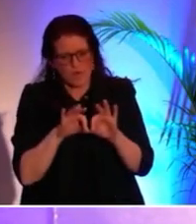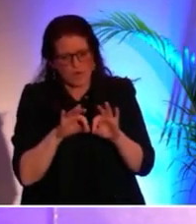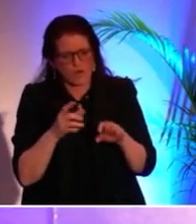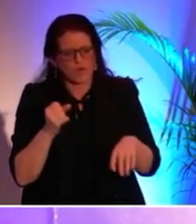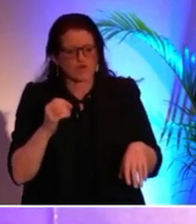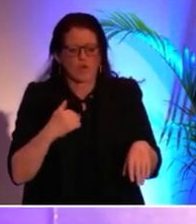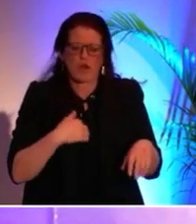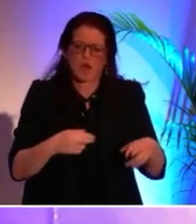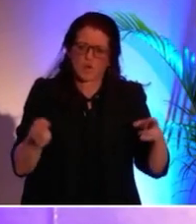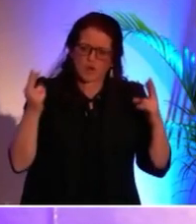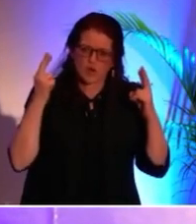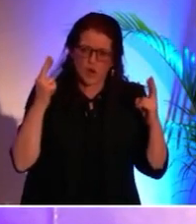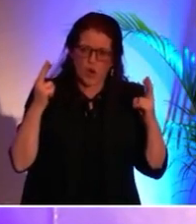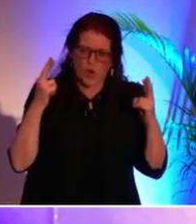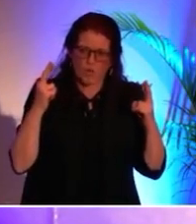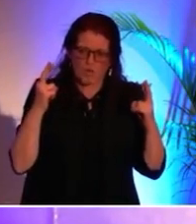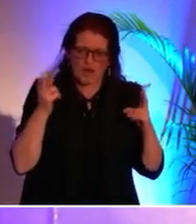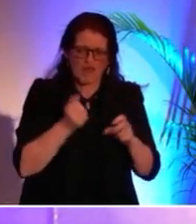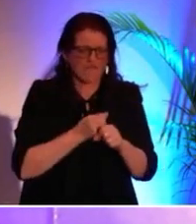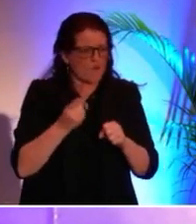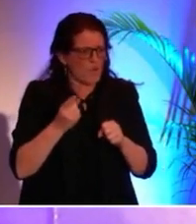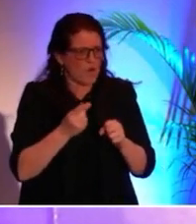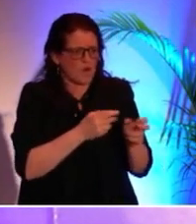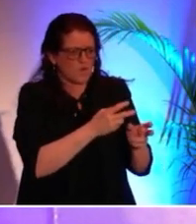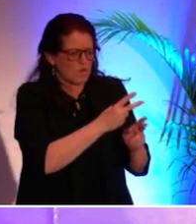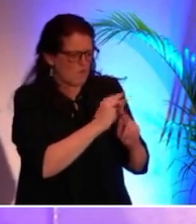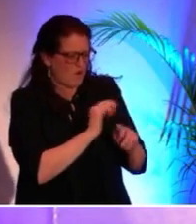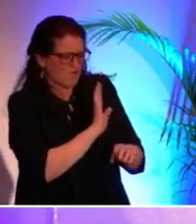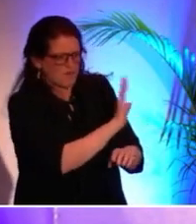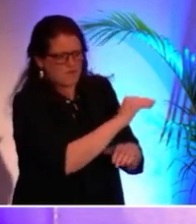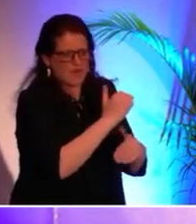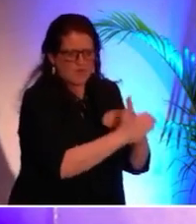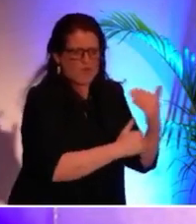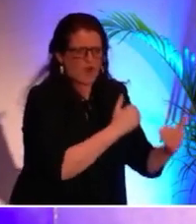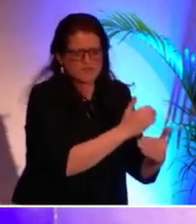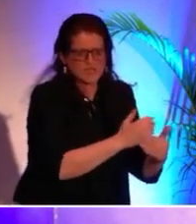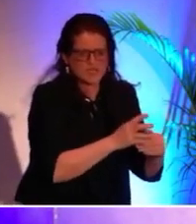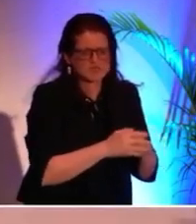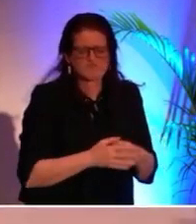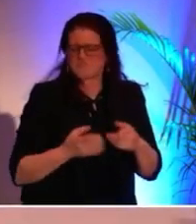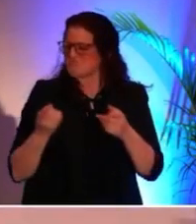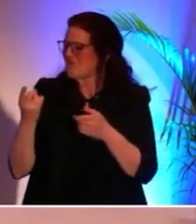hope everyone would take a page out of Artists at Work project. Great. Thank you so much. And what